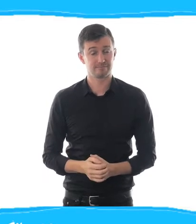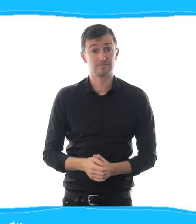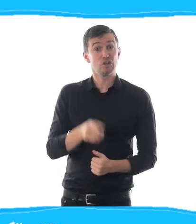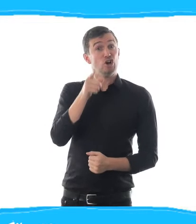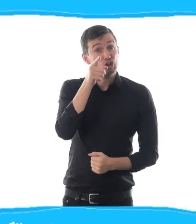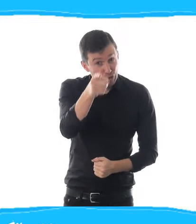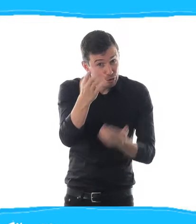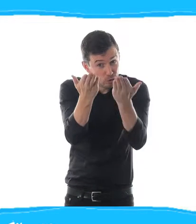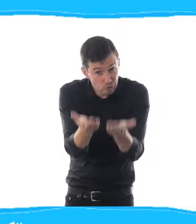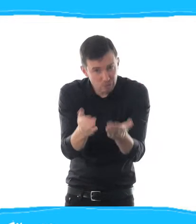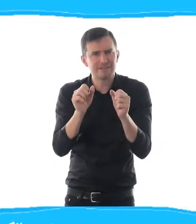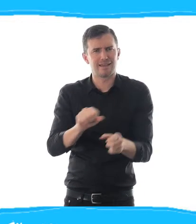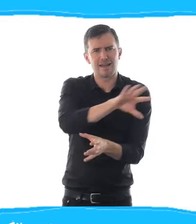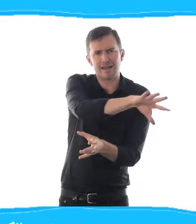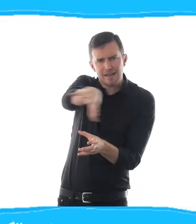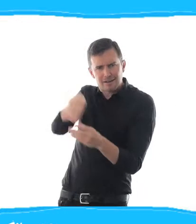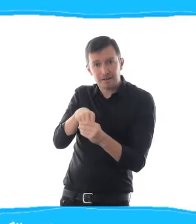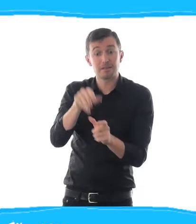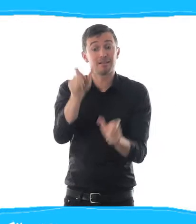demonstrate that it's normal to be different.